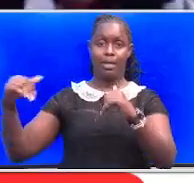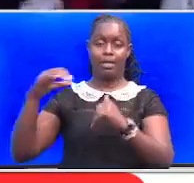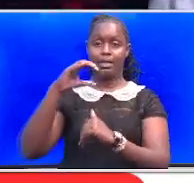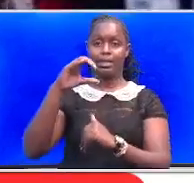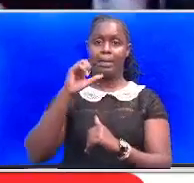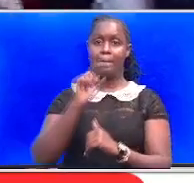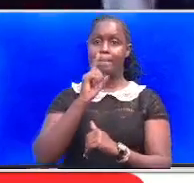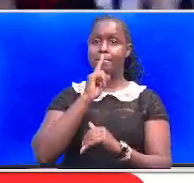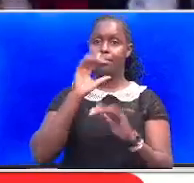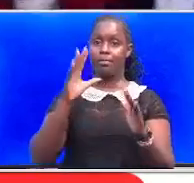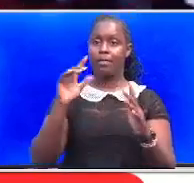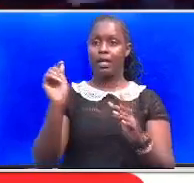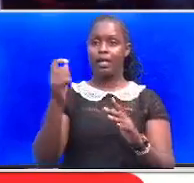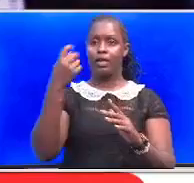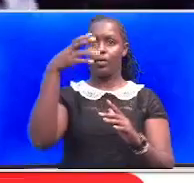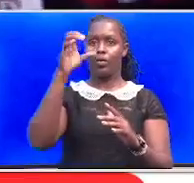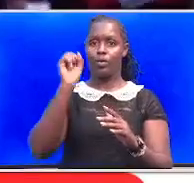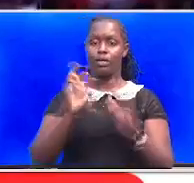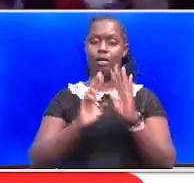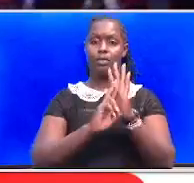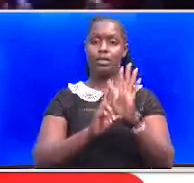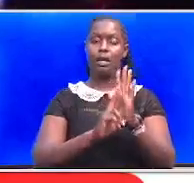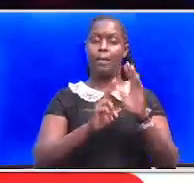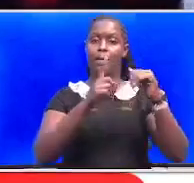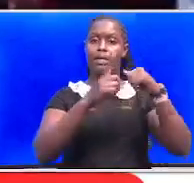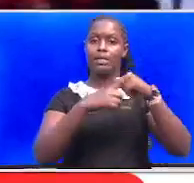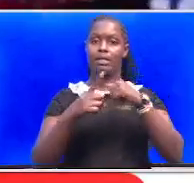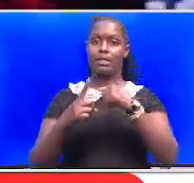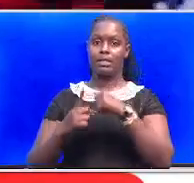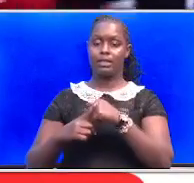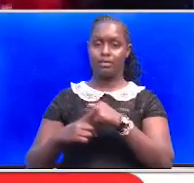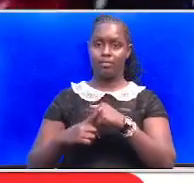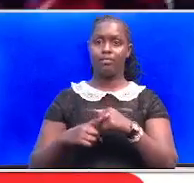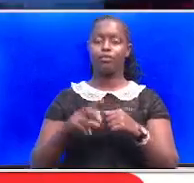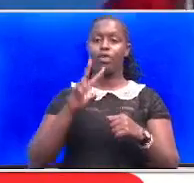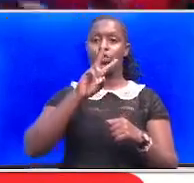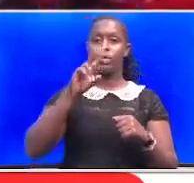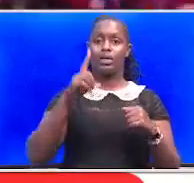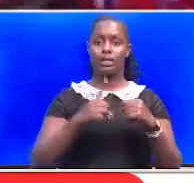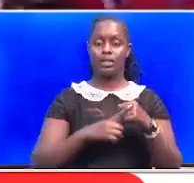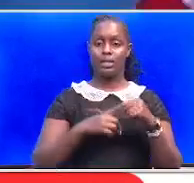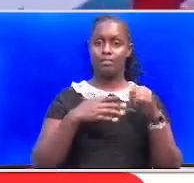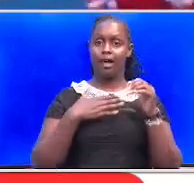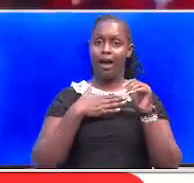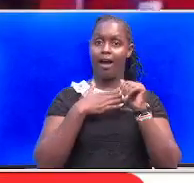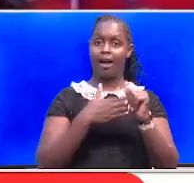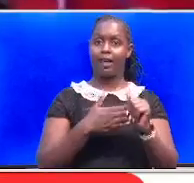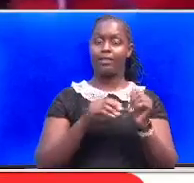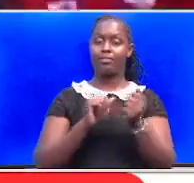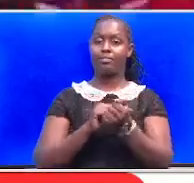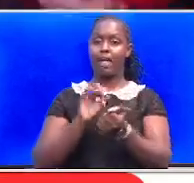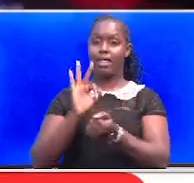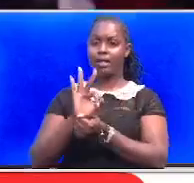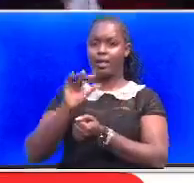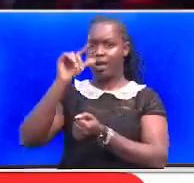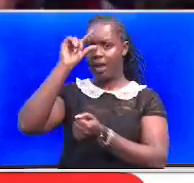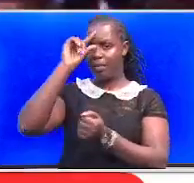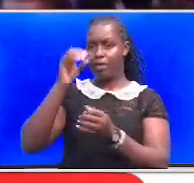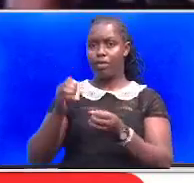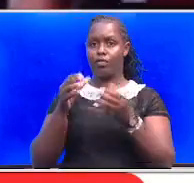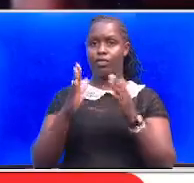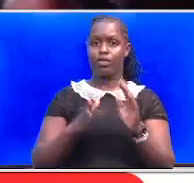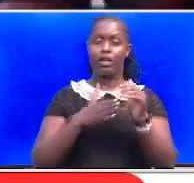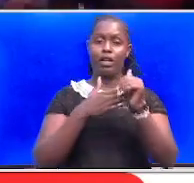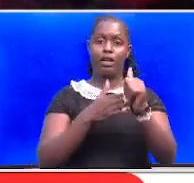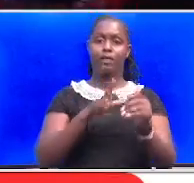Kenya was represented by 66 athletes, 26 coaches and guides, and 13 government officials led by Second Lady